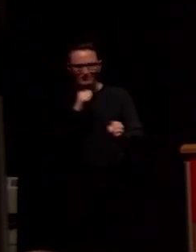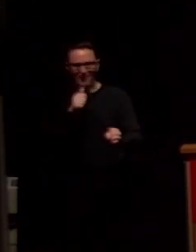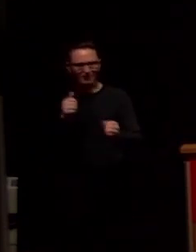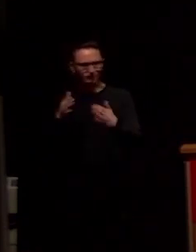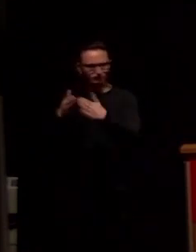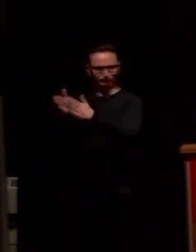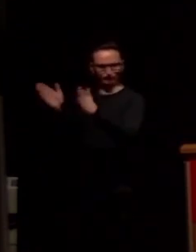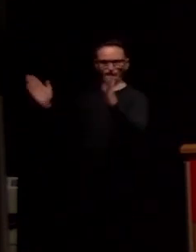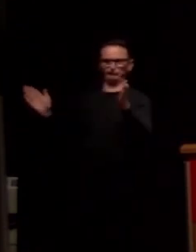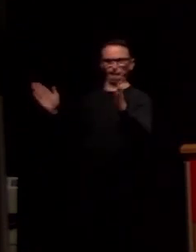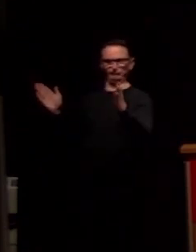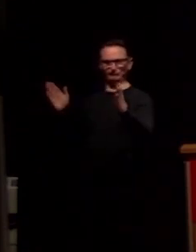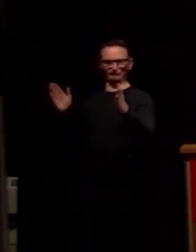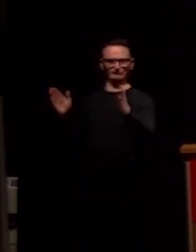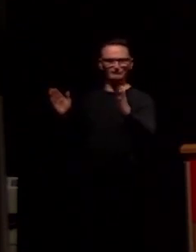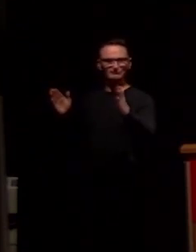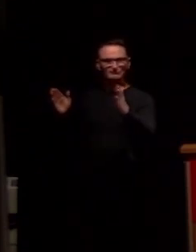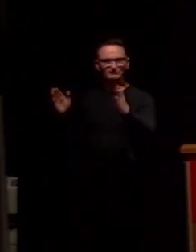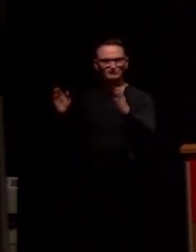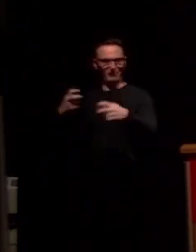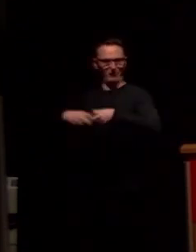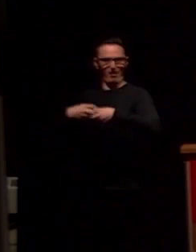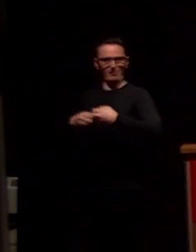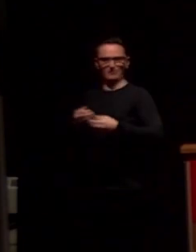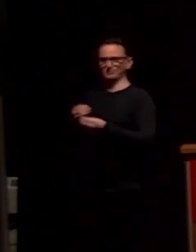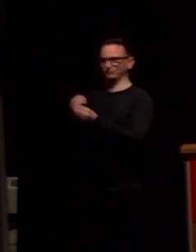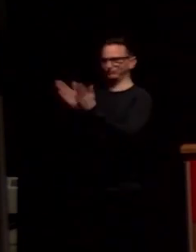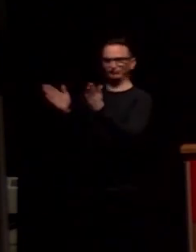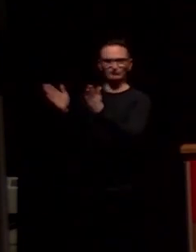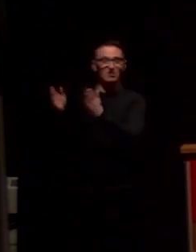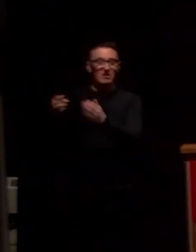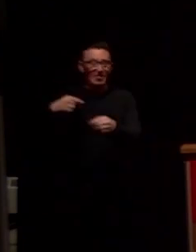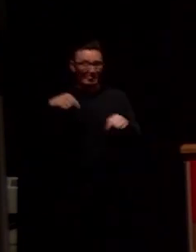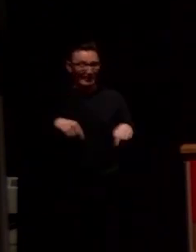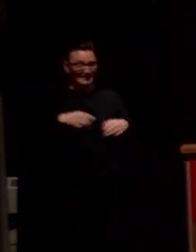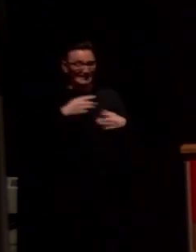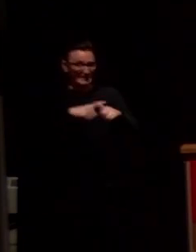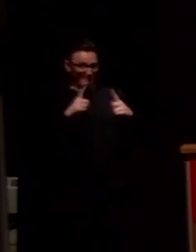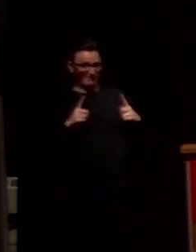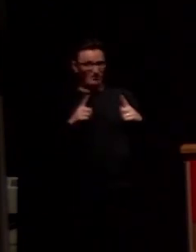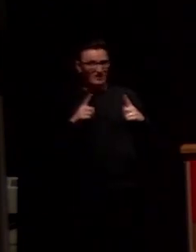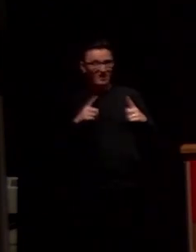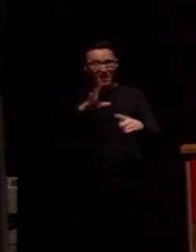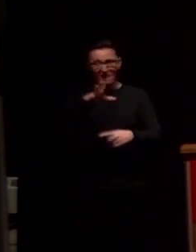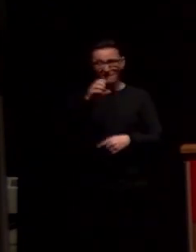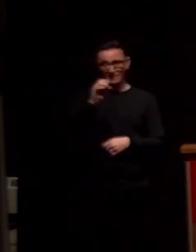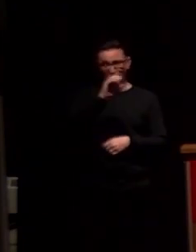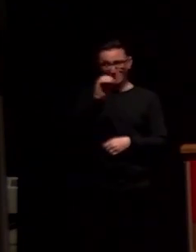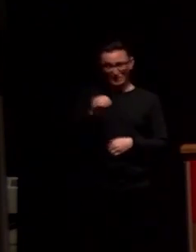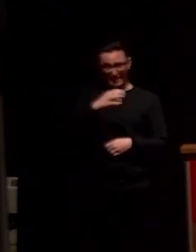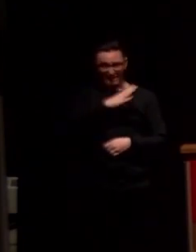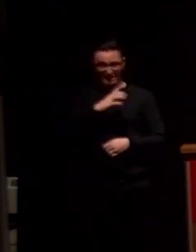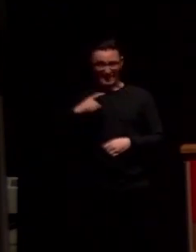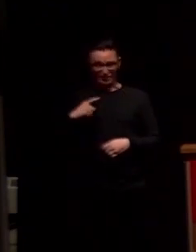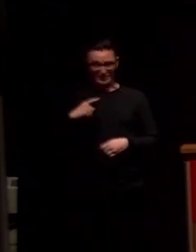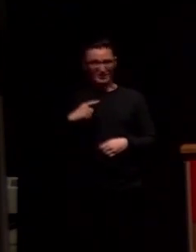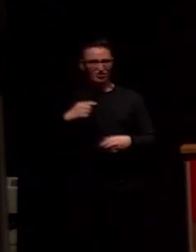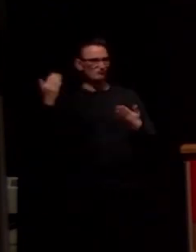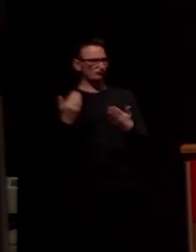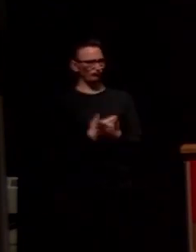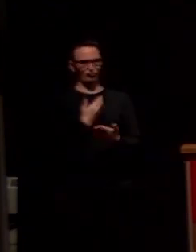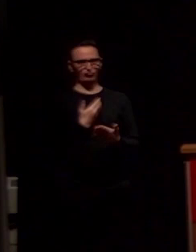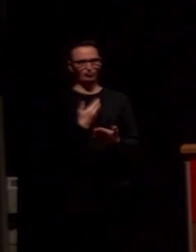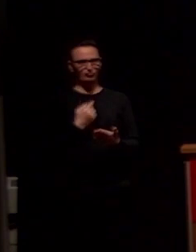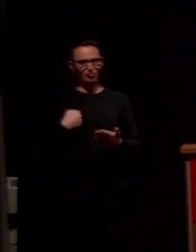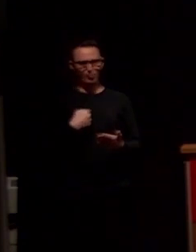public when we disagree on bills. But this session in particular, because there were over 50% of the legislators were new, so we decided